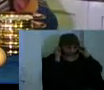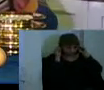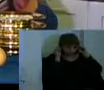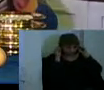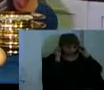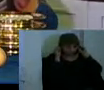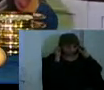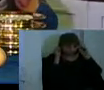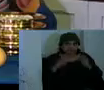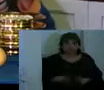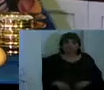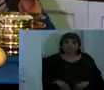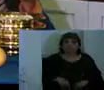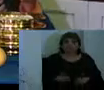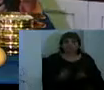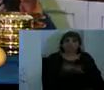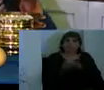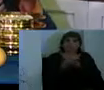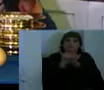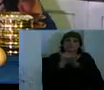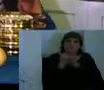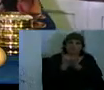helps me to